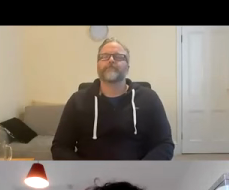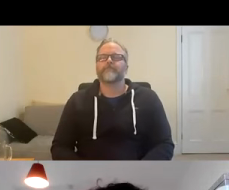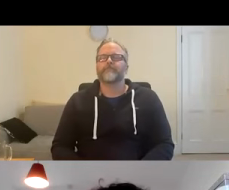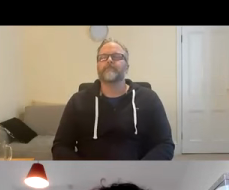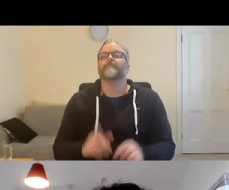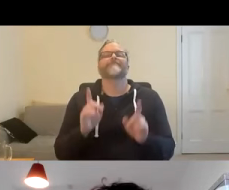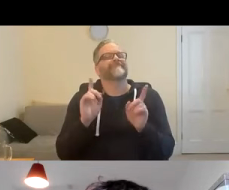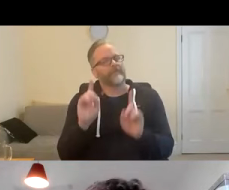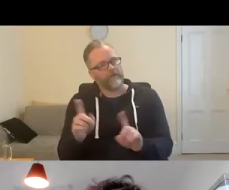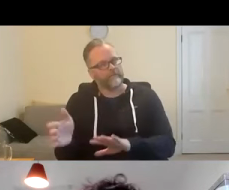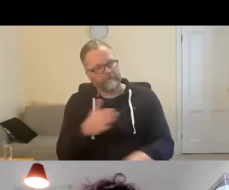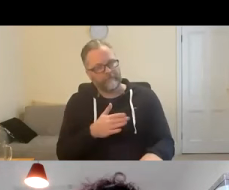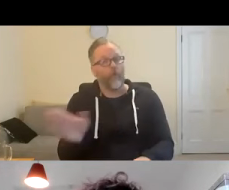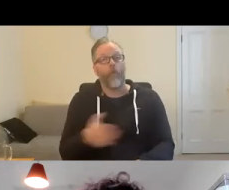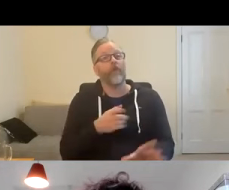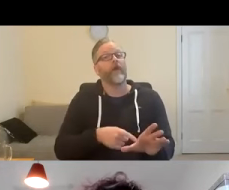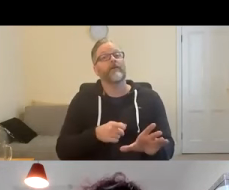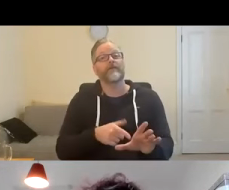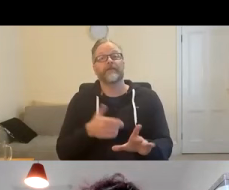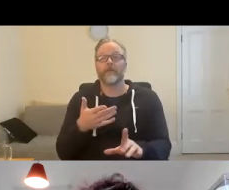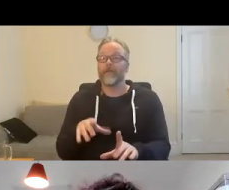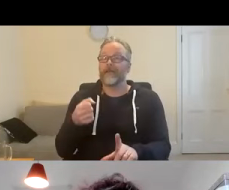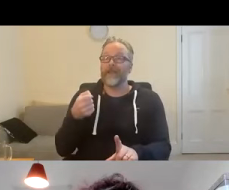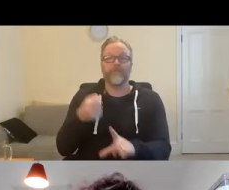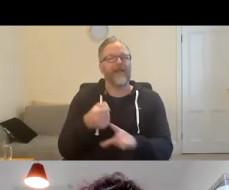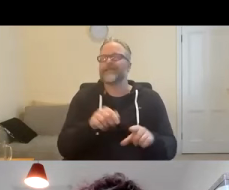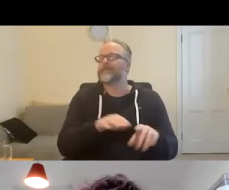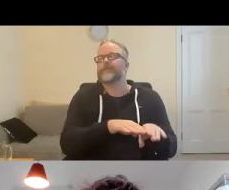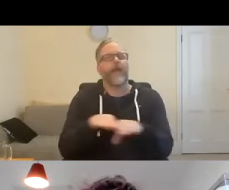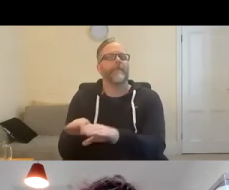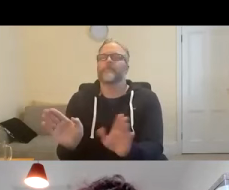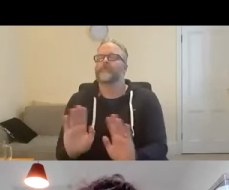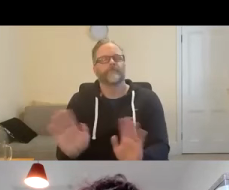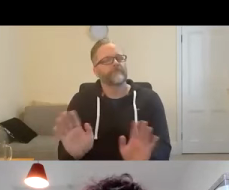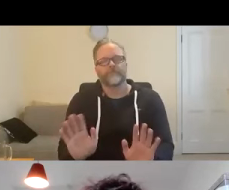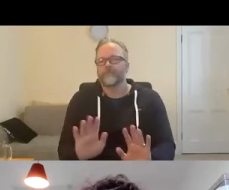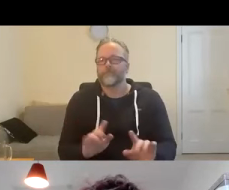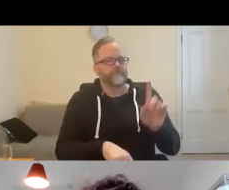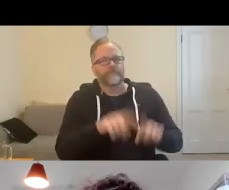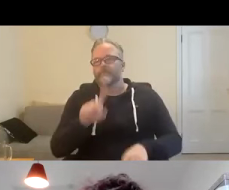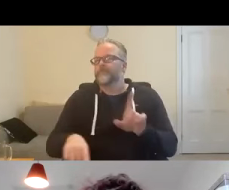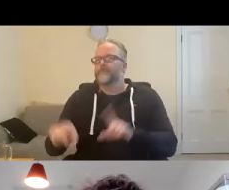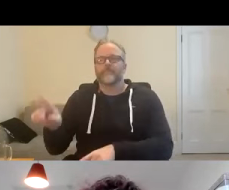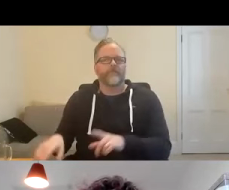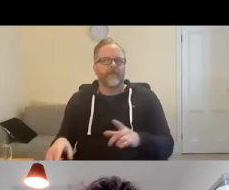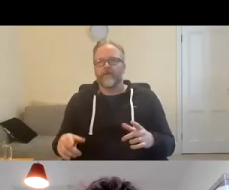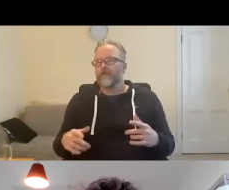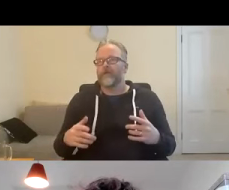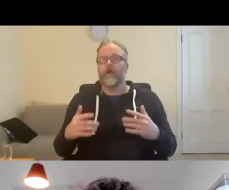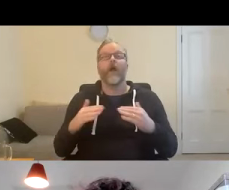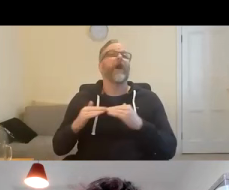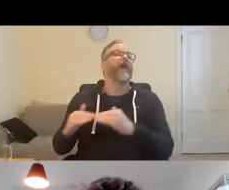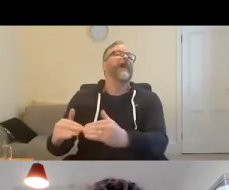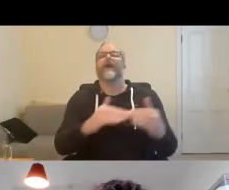That being said, not all young people have been impacted the same. We're not experiencing the pandemic on a level playing